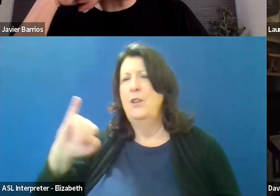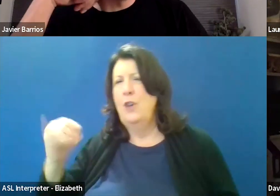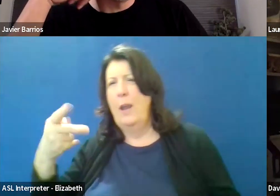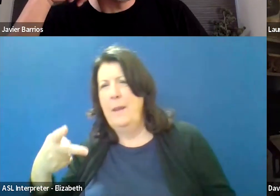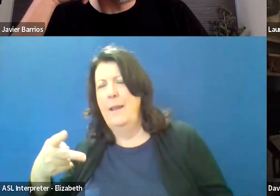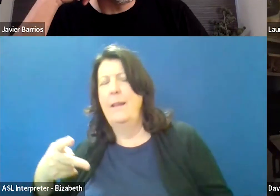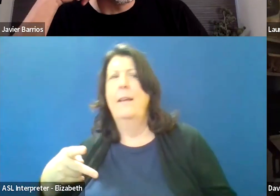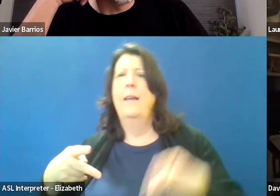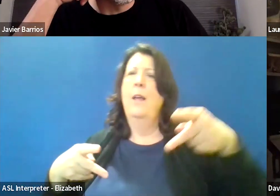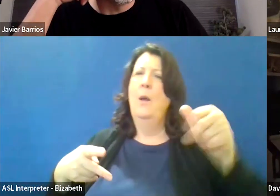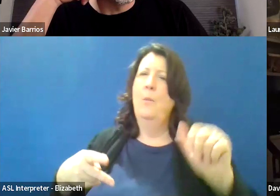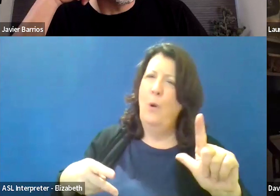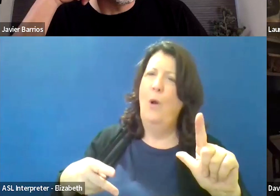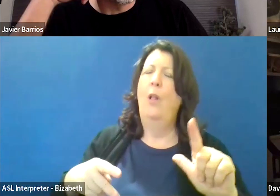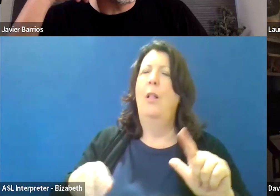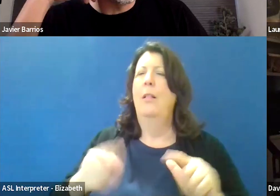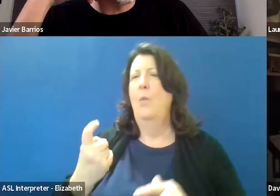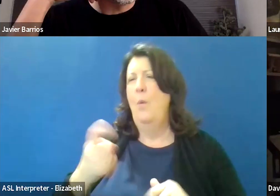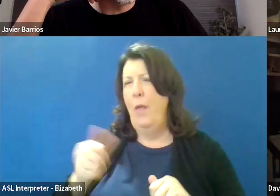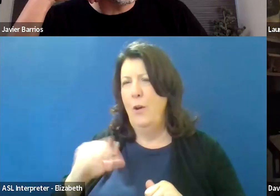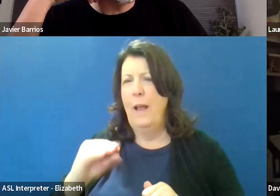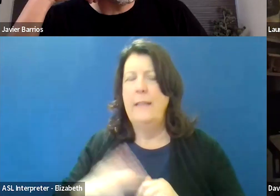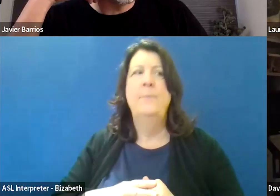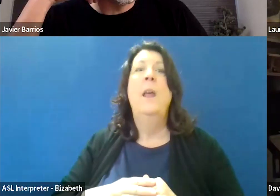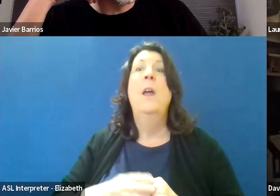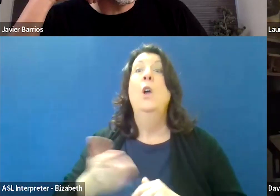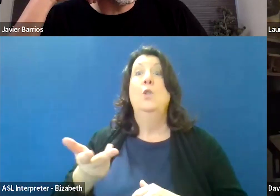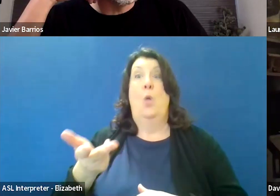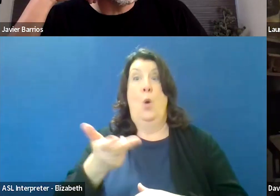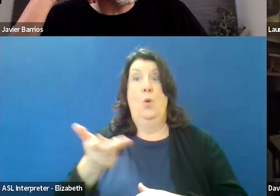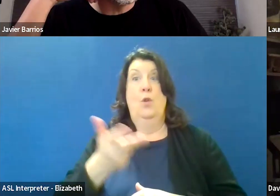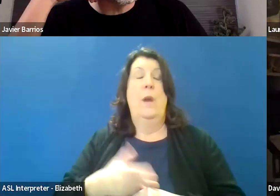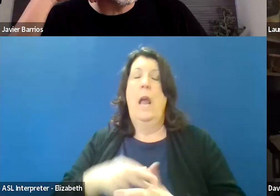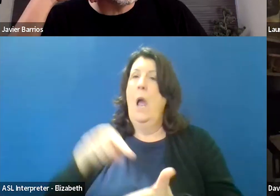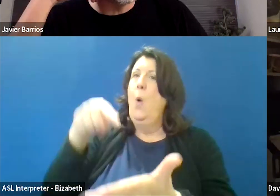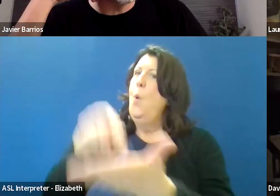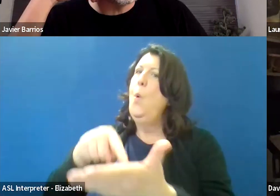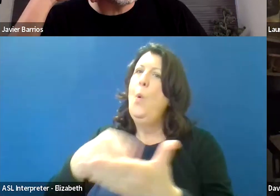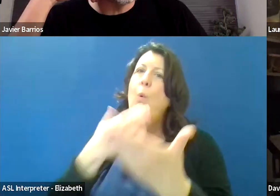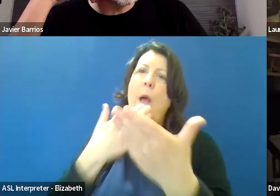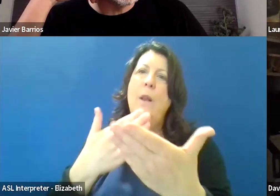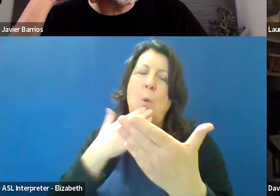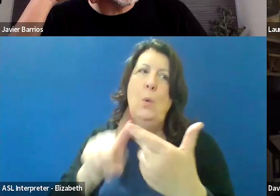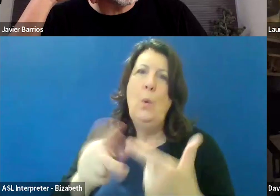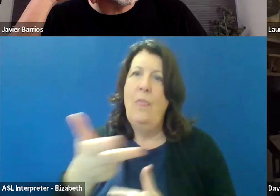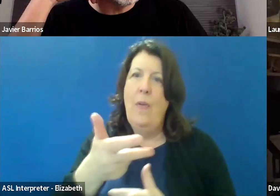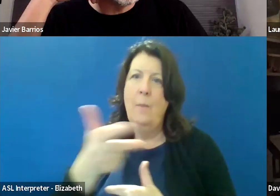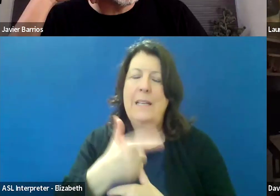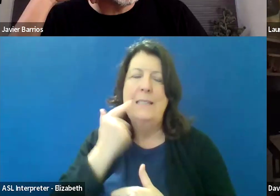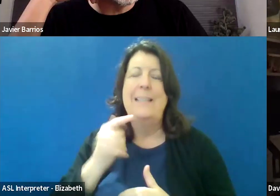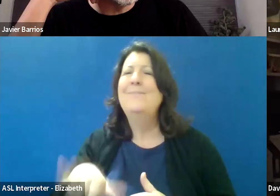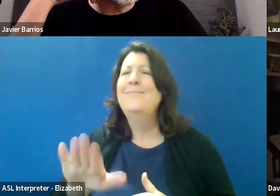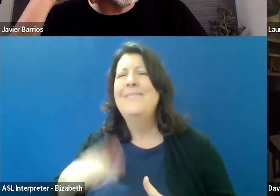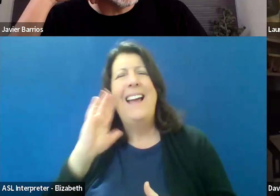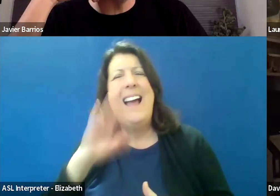really great. But those guys I owe a tremendous debt of gratitude to because I went and I said, look, I know Ashby, I know Altman, I